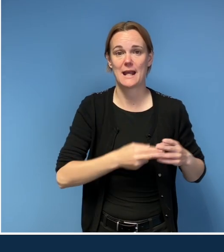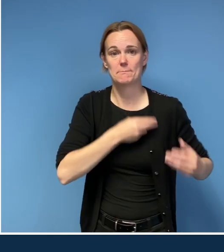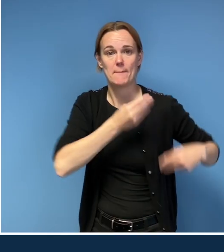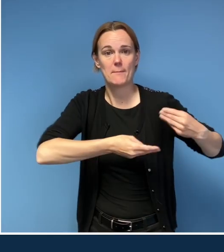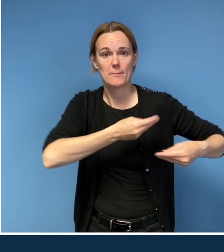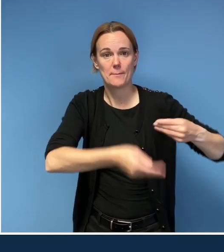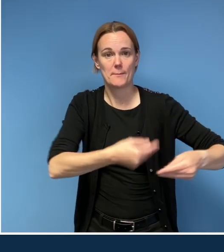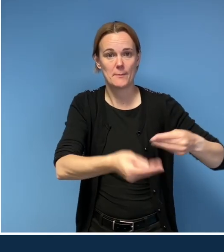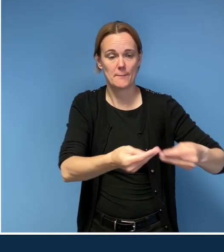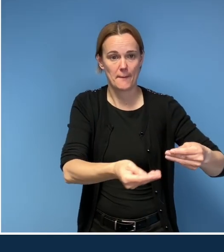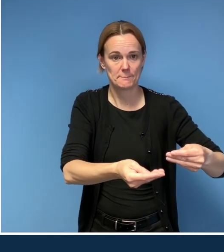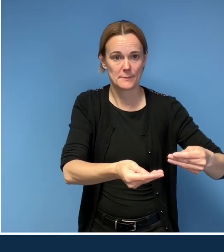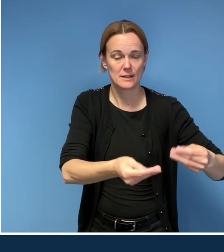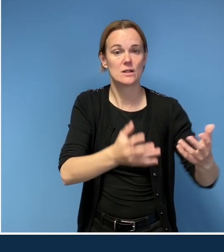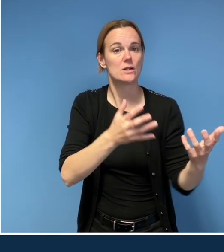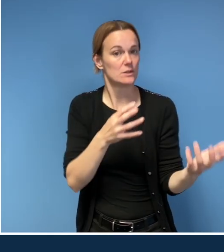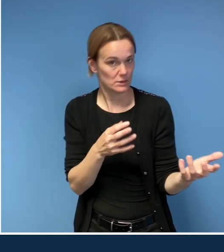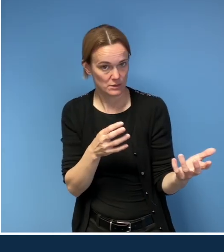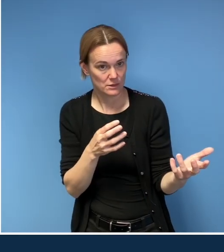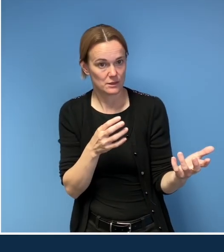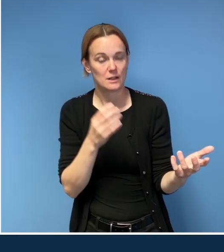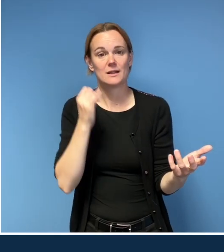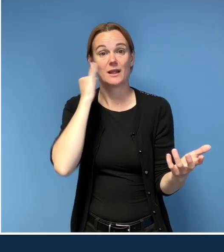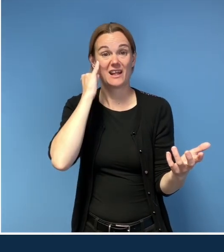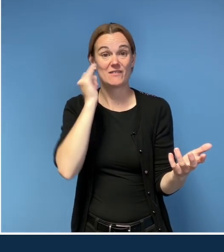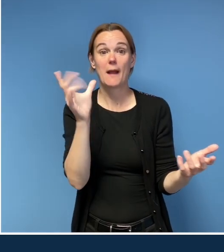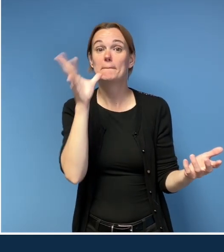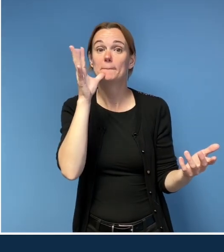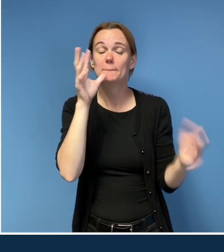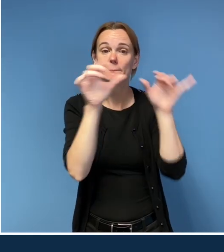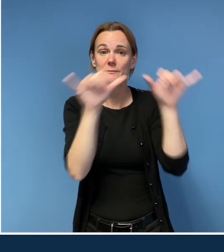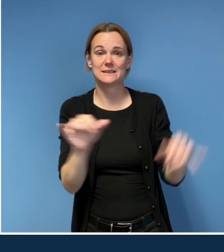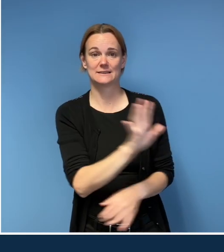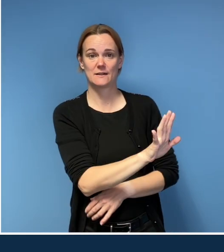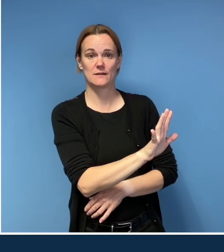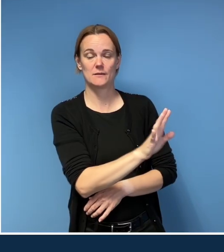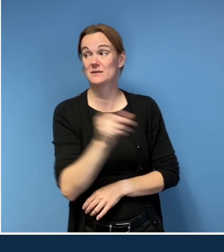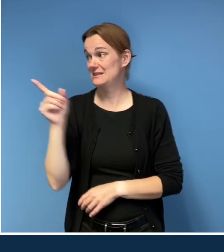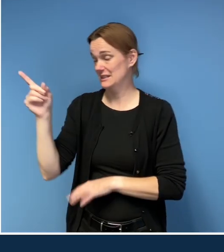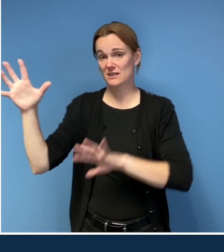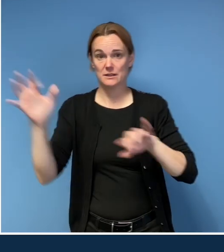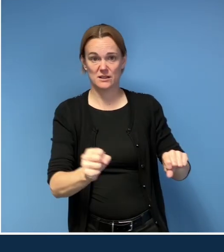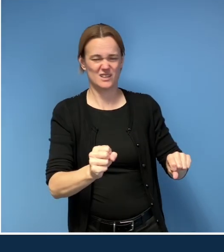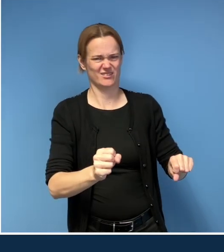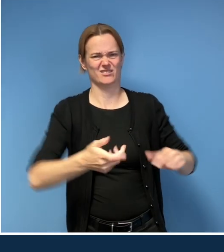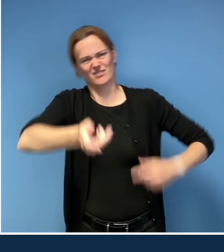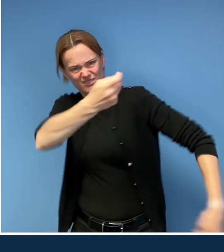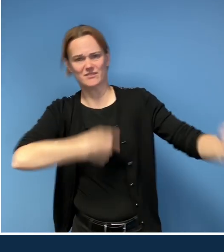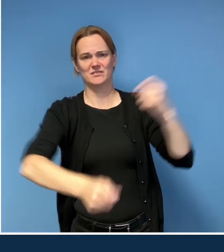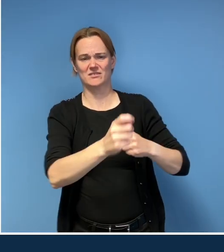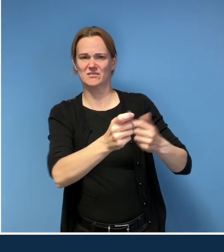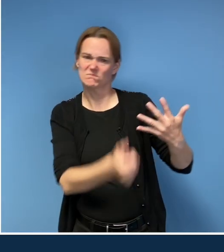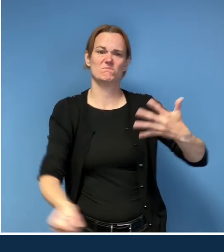their positions in their matrilineal society and you adopt patriarchal ideology, what happens is the value of women, including not